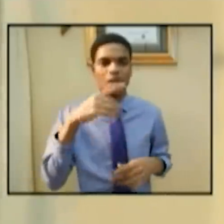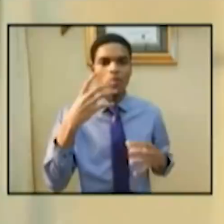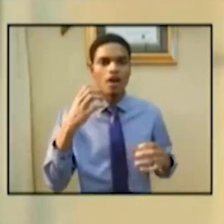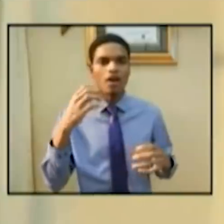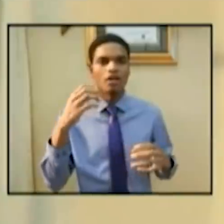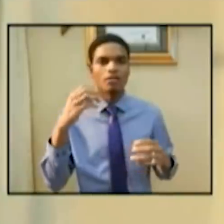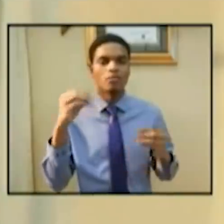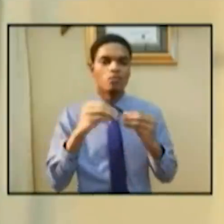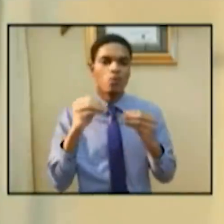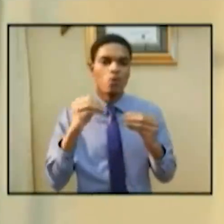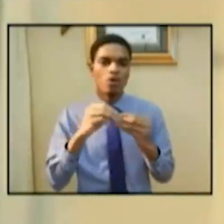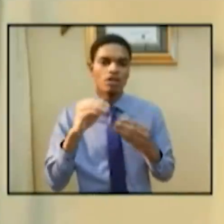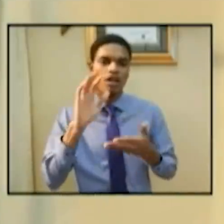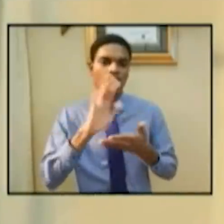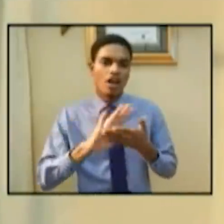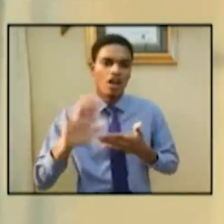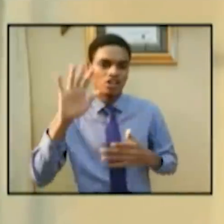studies